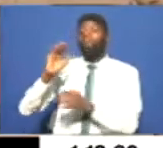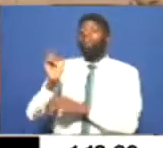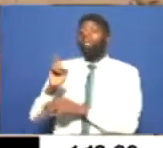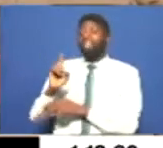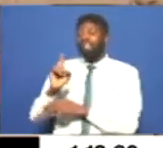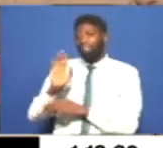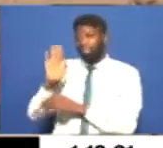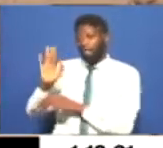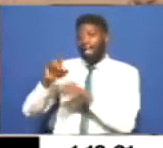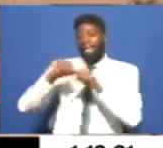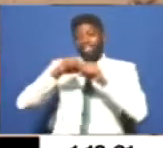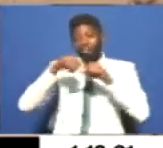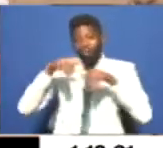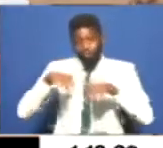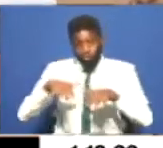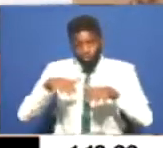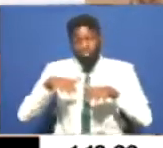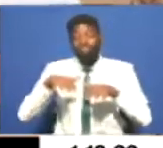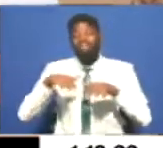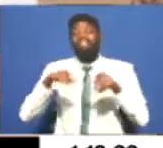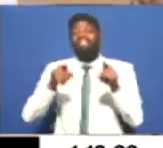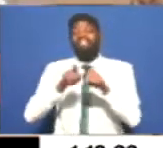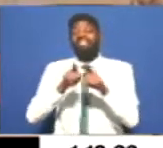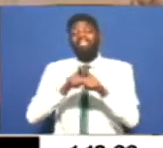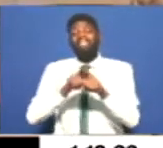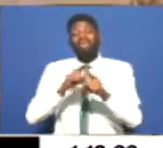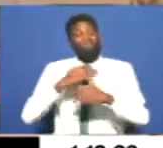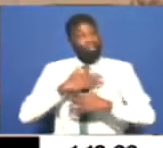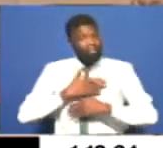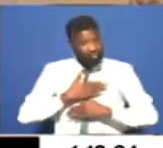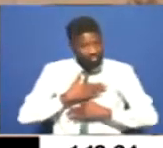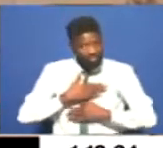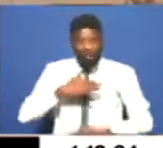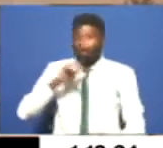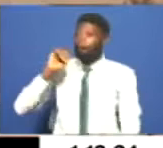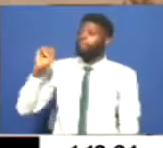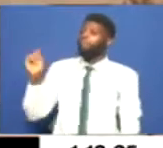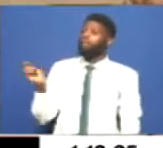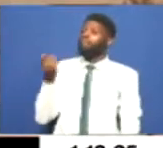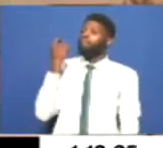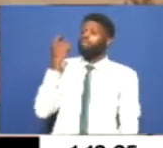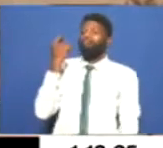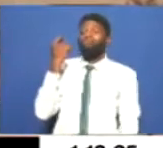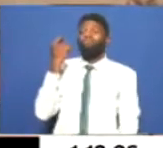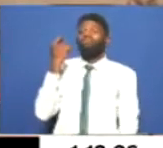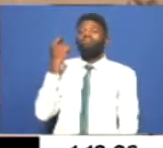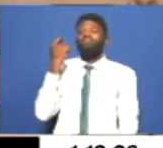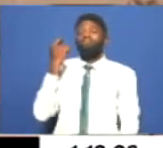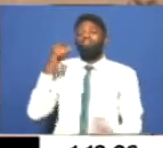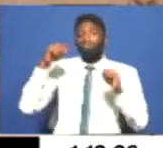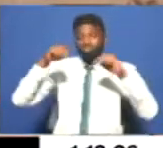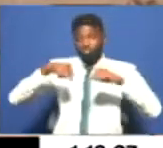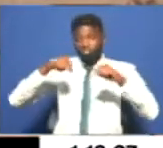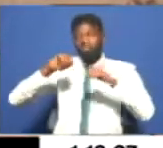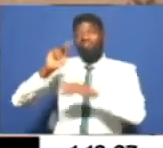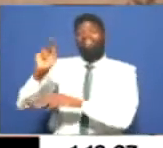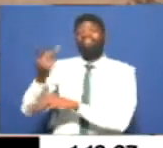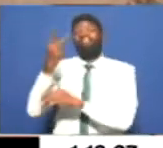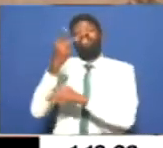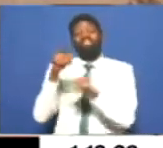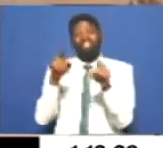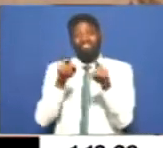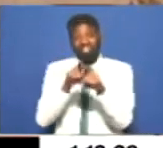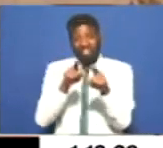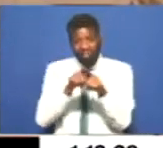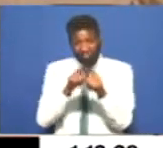His Excellency the President of the Republic of Kenya, and non-state actors to come to our aid, particularly in the provision of additional